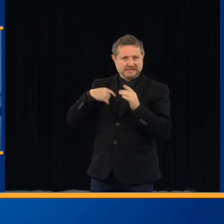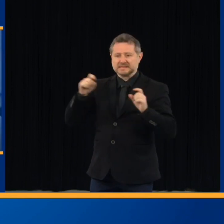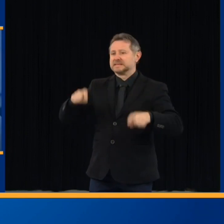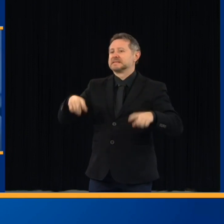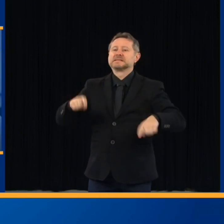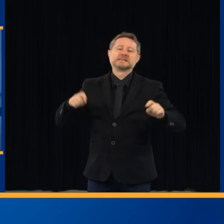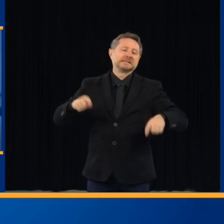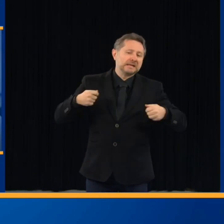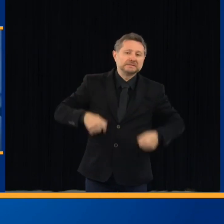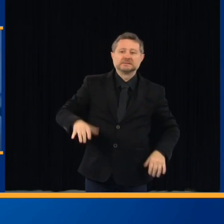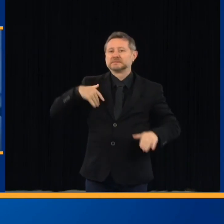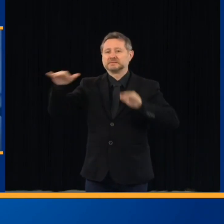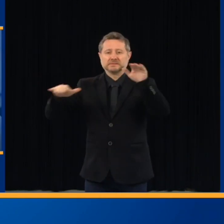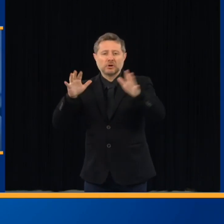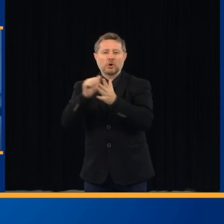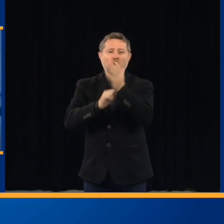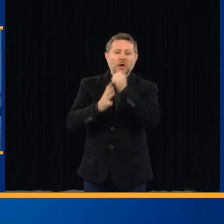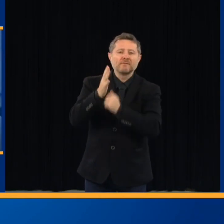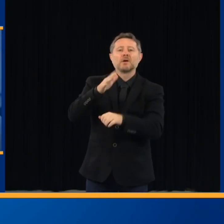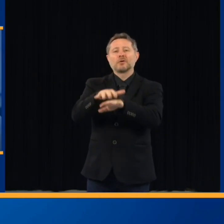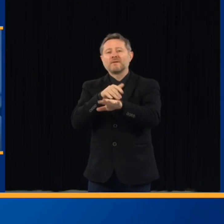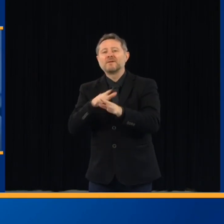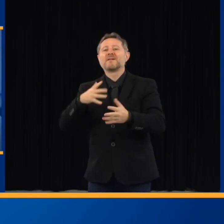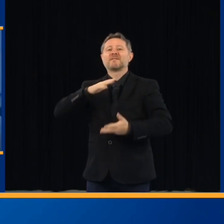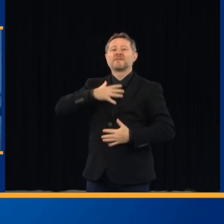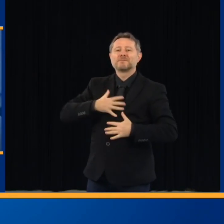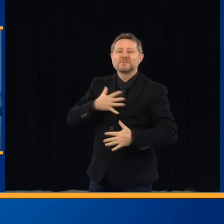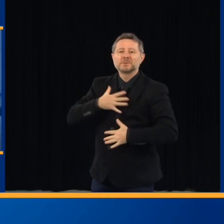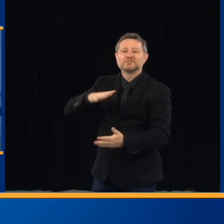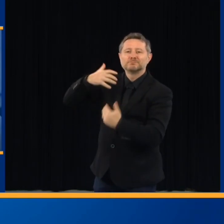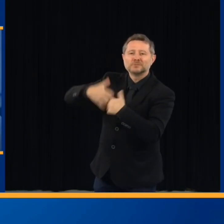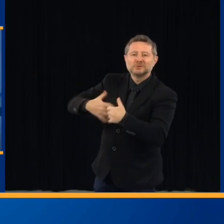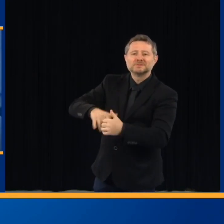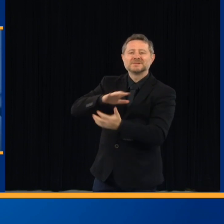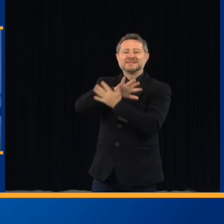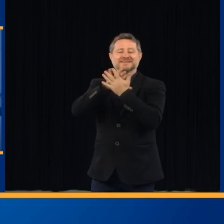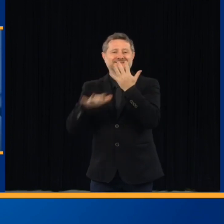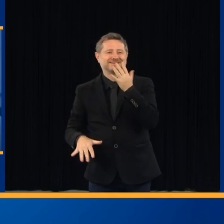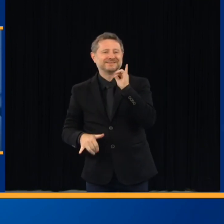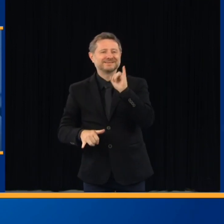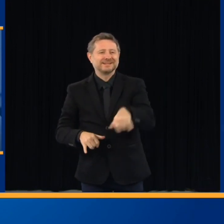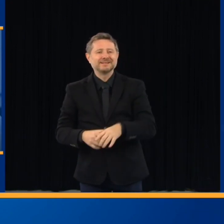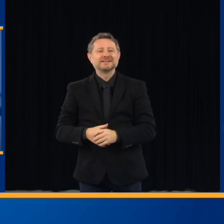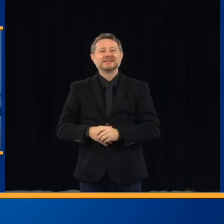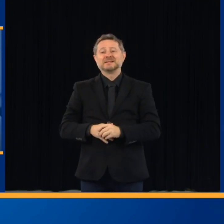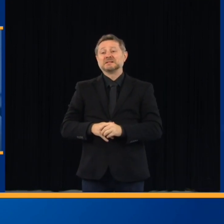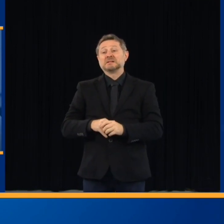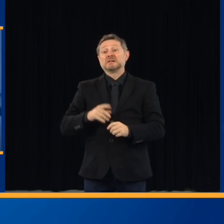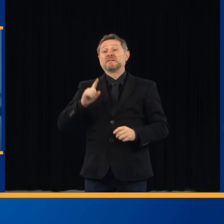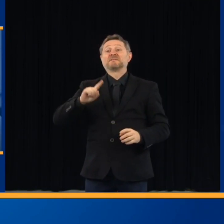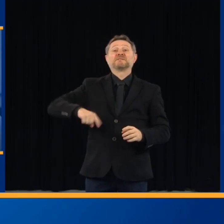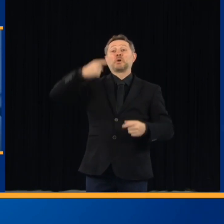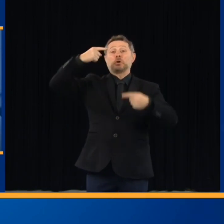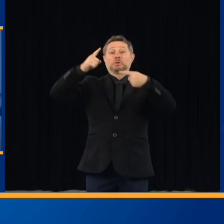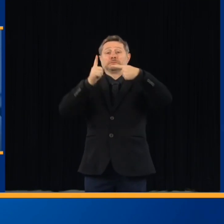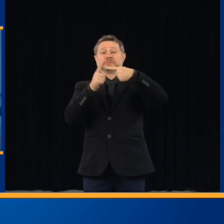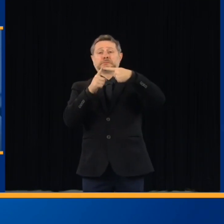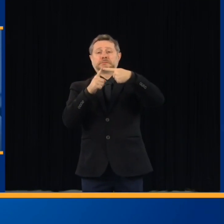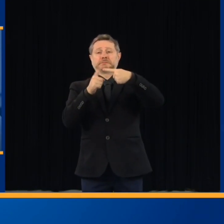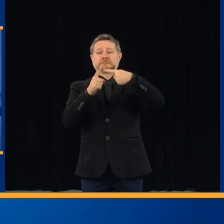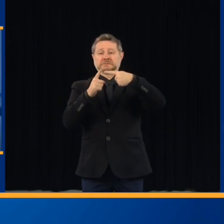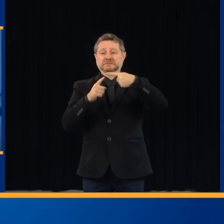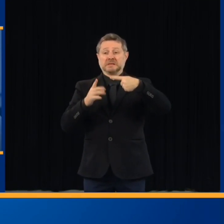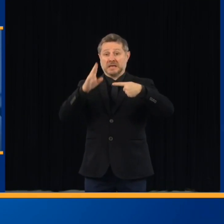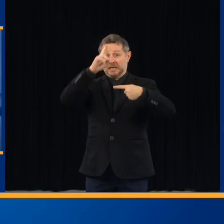gloves, and the ventilators. First of all, we have for the first time ever a